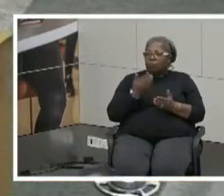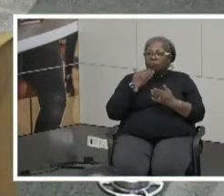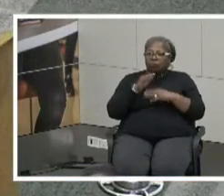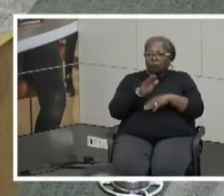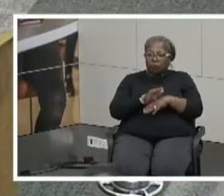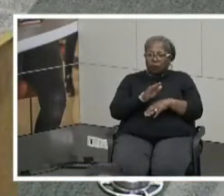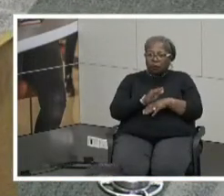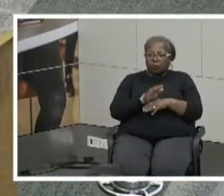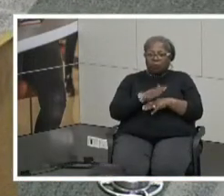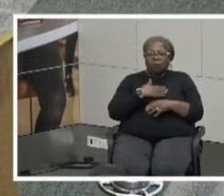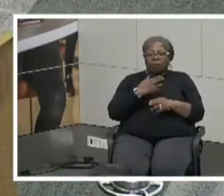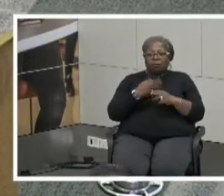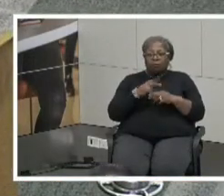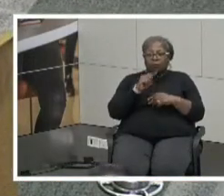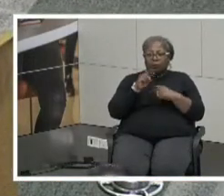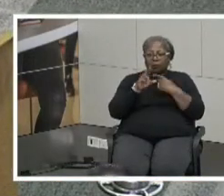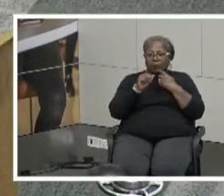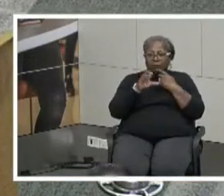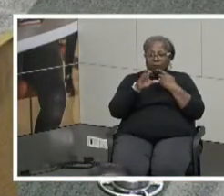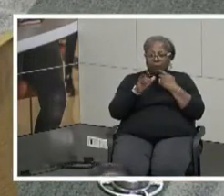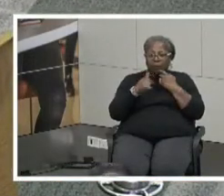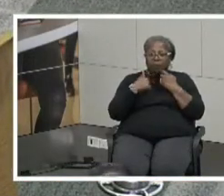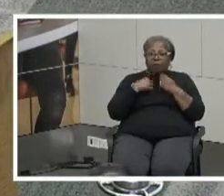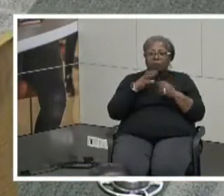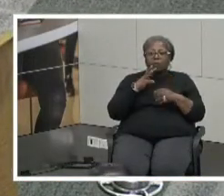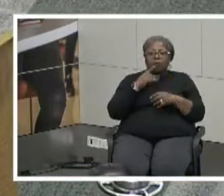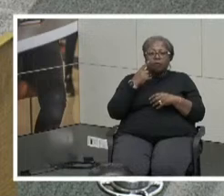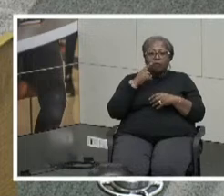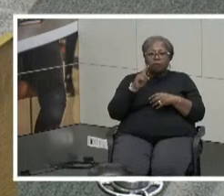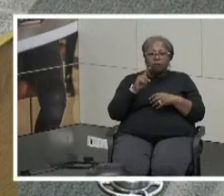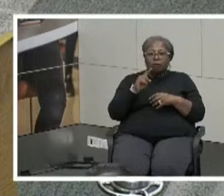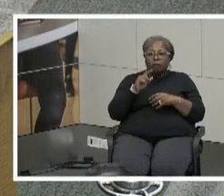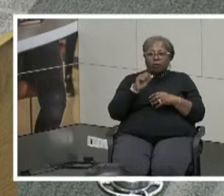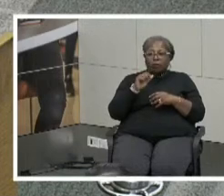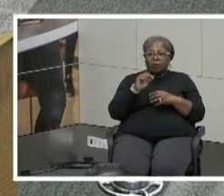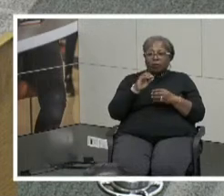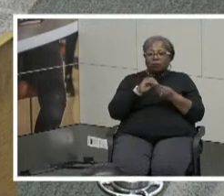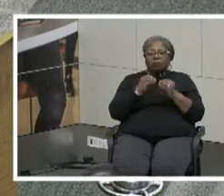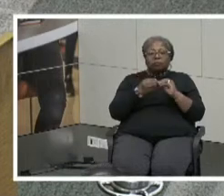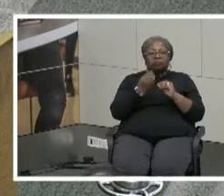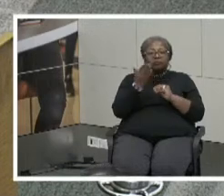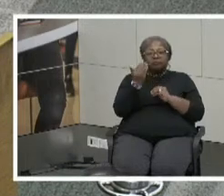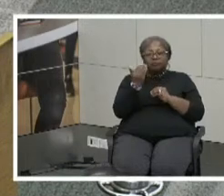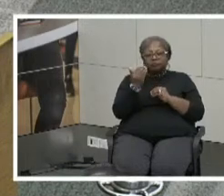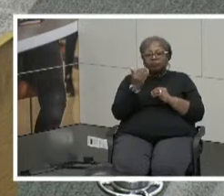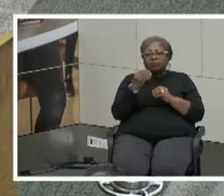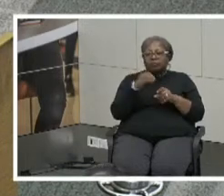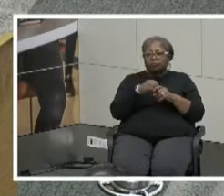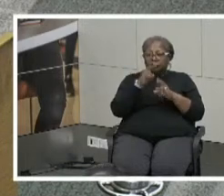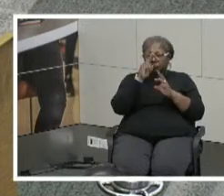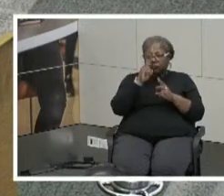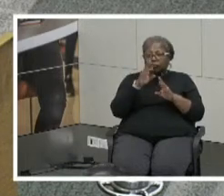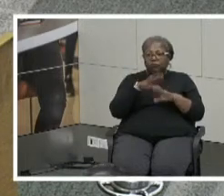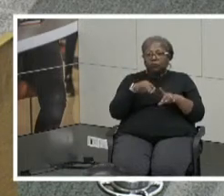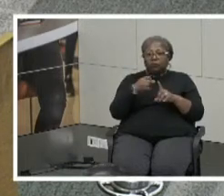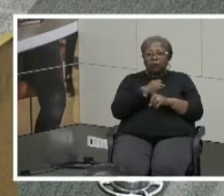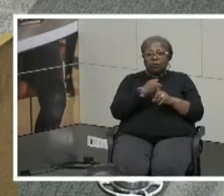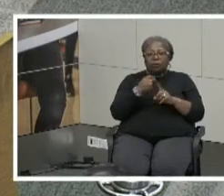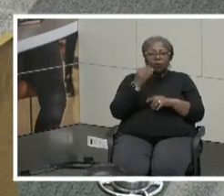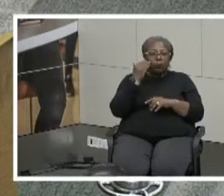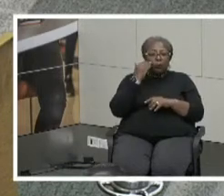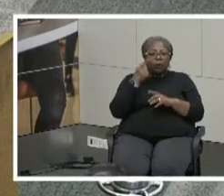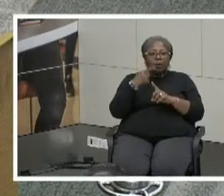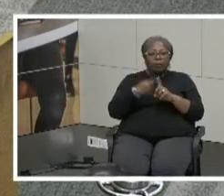evening my name is Tracy Lyman I'm speaking on agenda 15 item 15 in honor of child abuse awareness